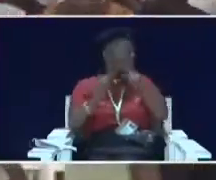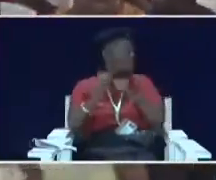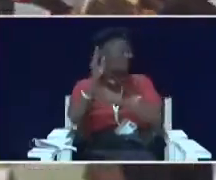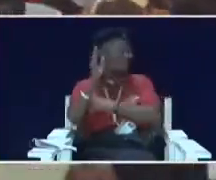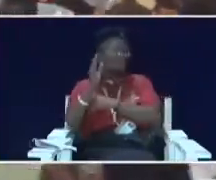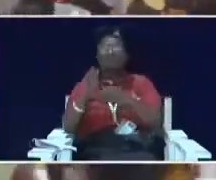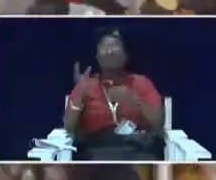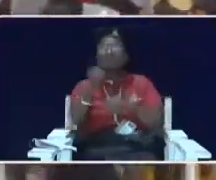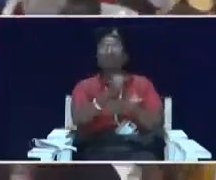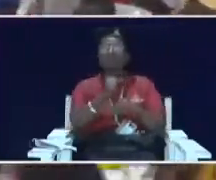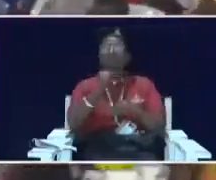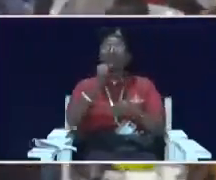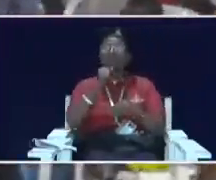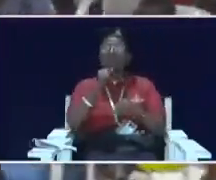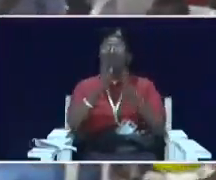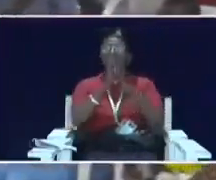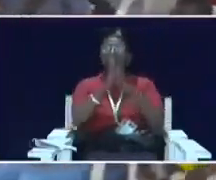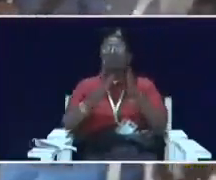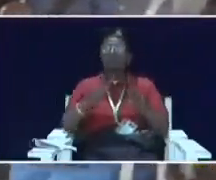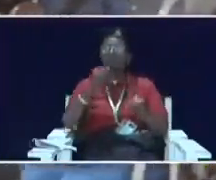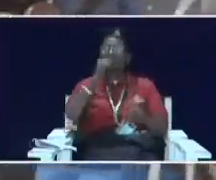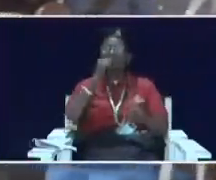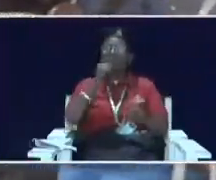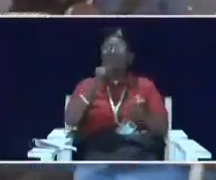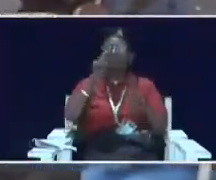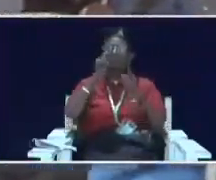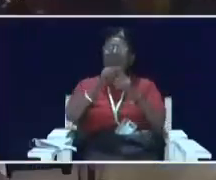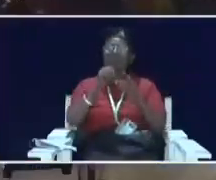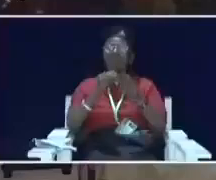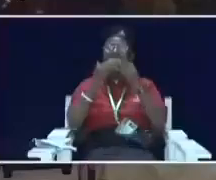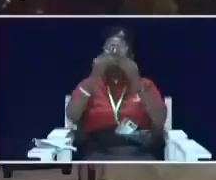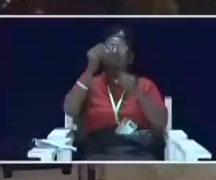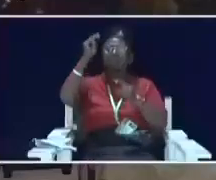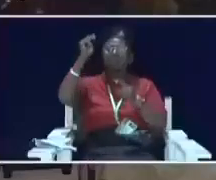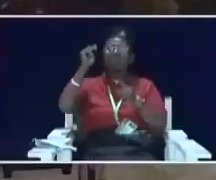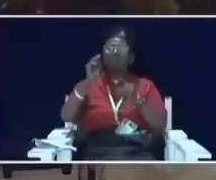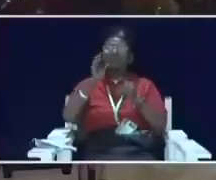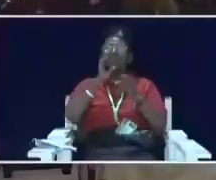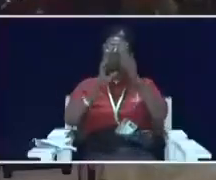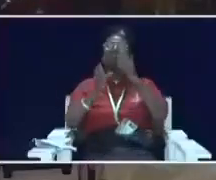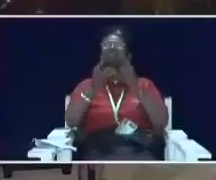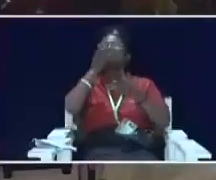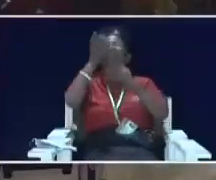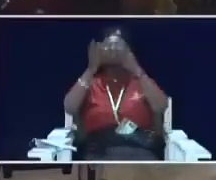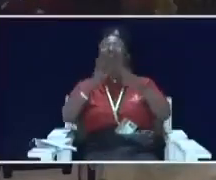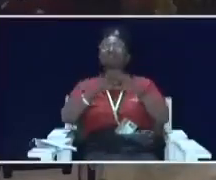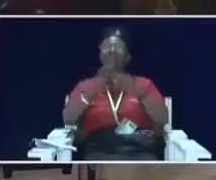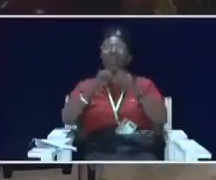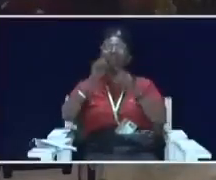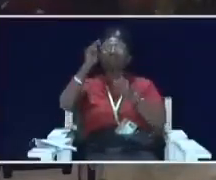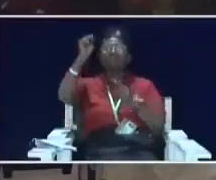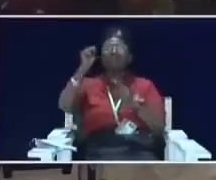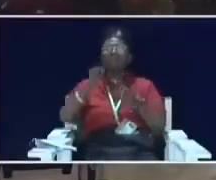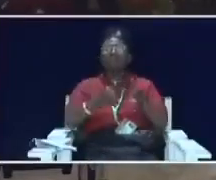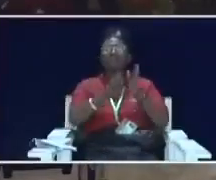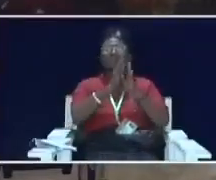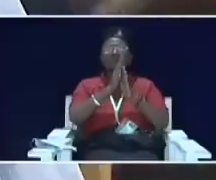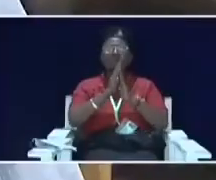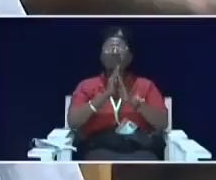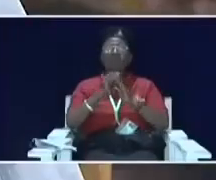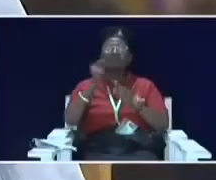him, and then cry to him, ask the fire to fall. If you are